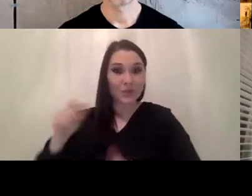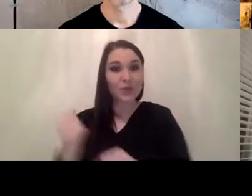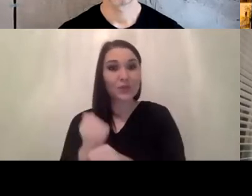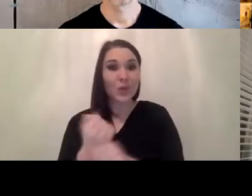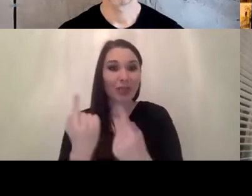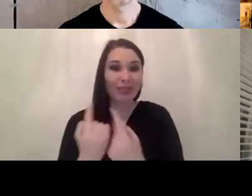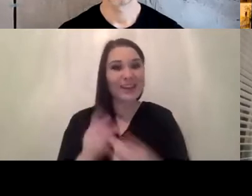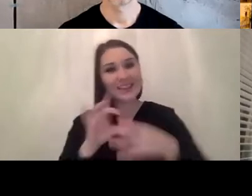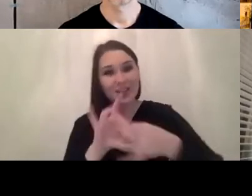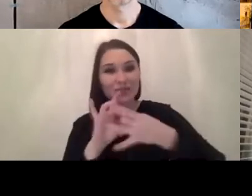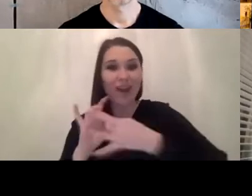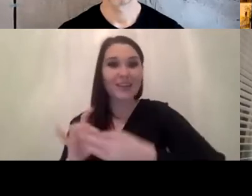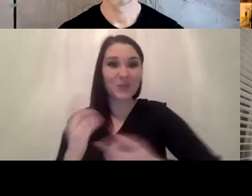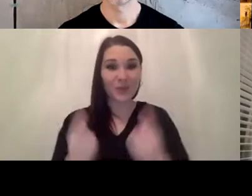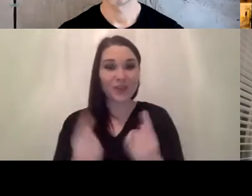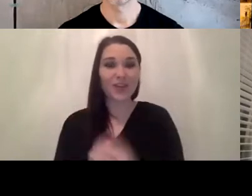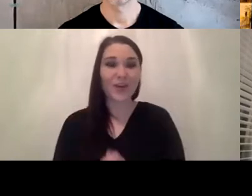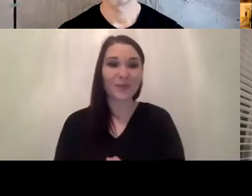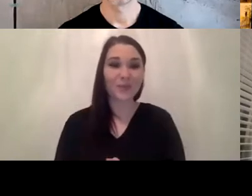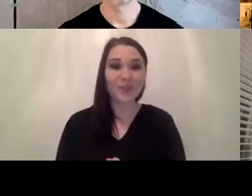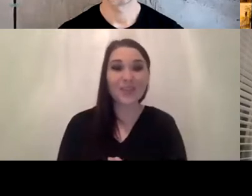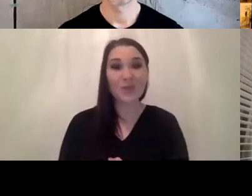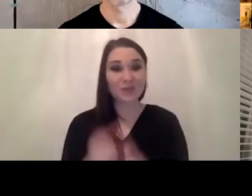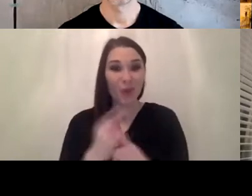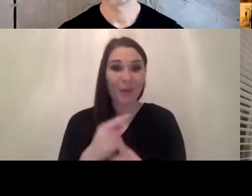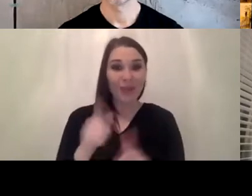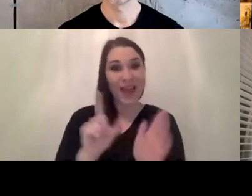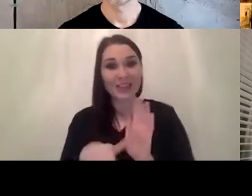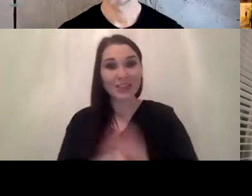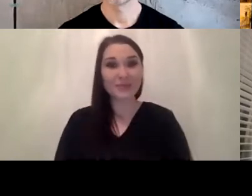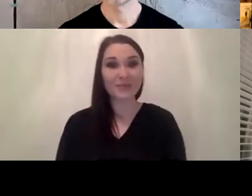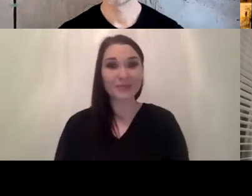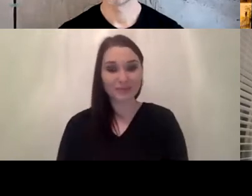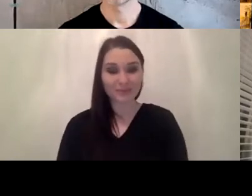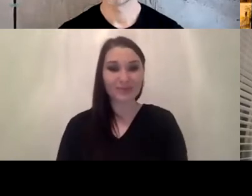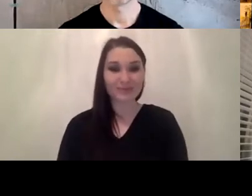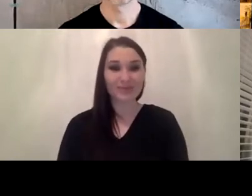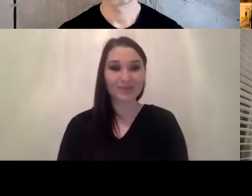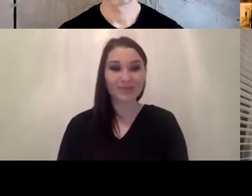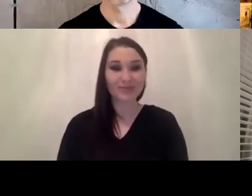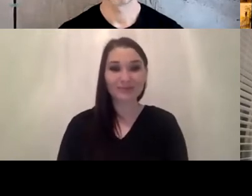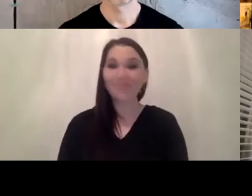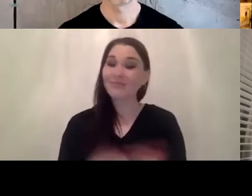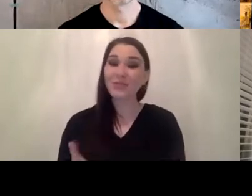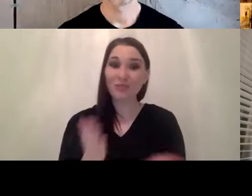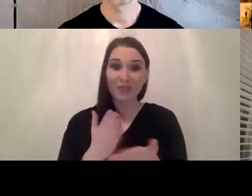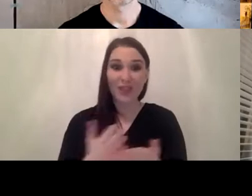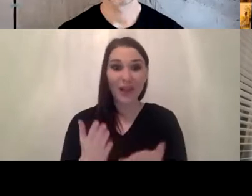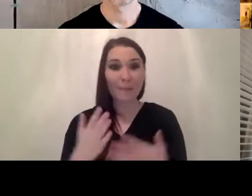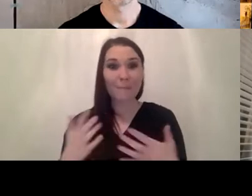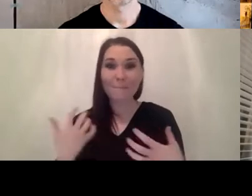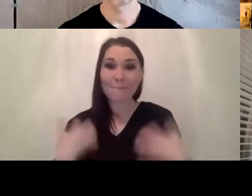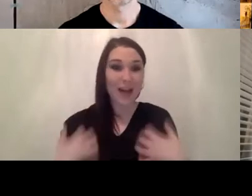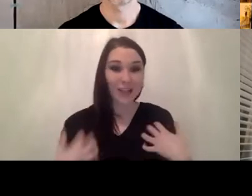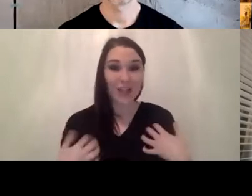and interacting with us as well, that I'm sure we'll talk a bit more about later. So really passionate about getting